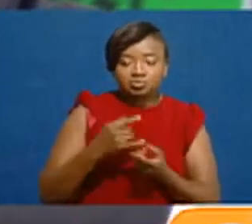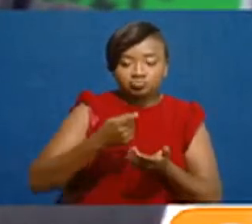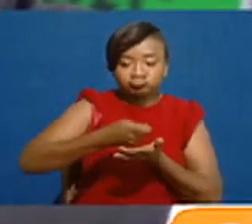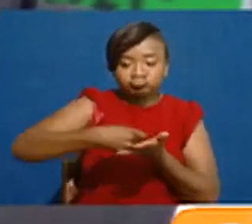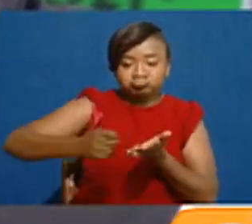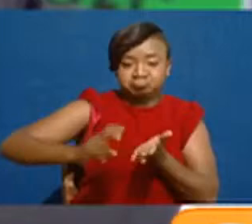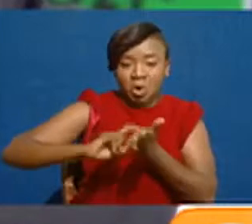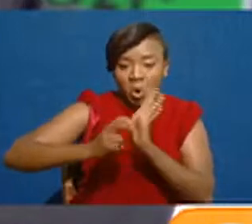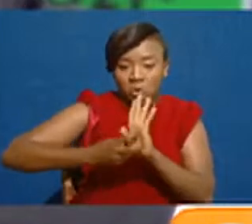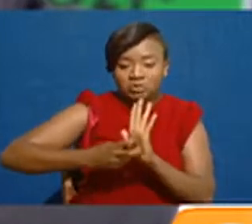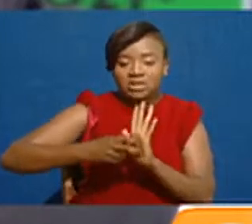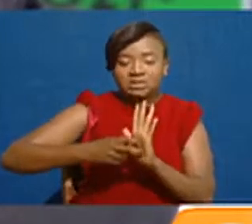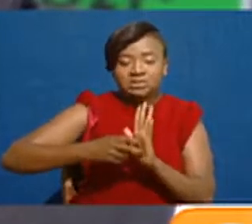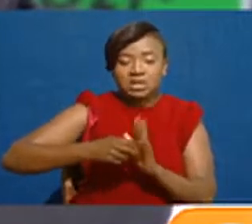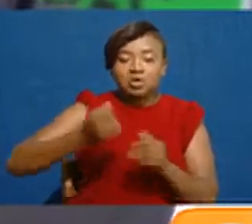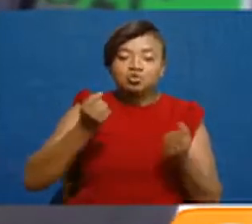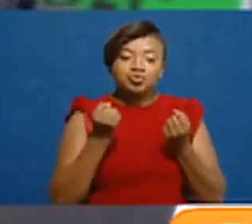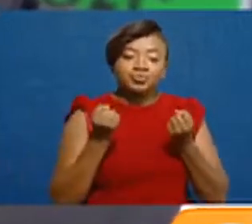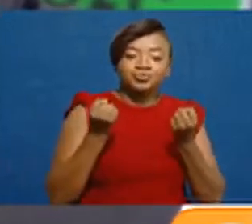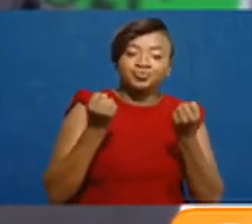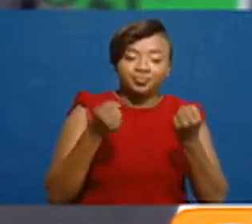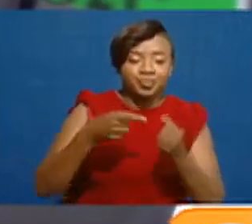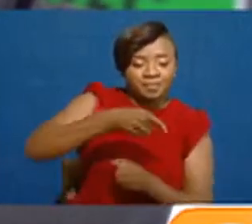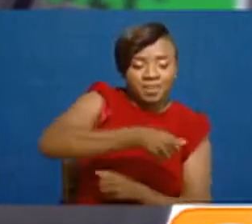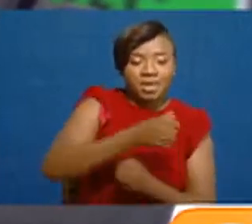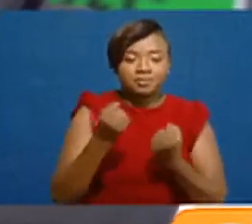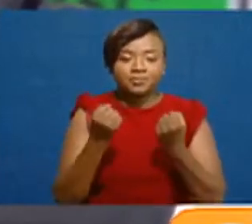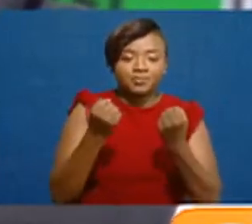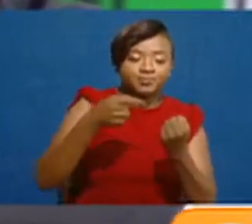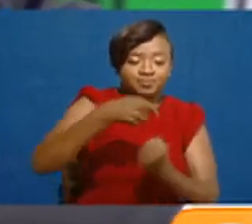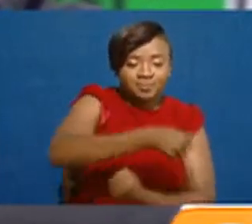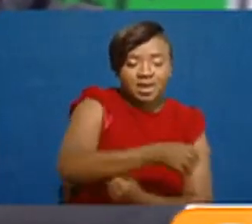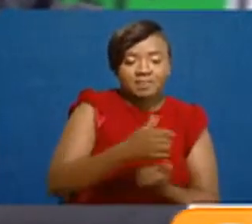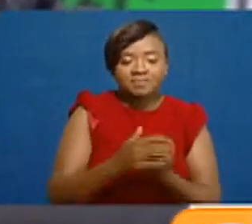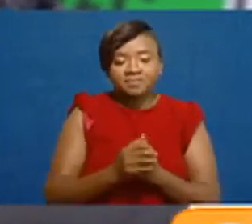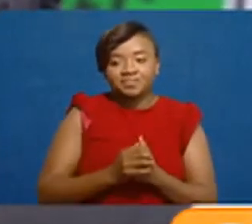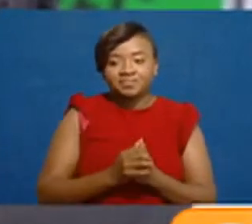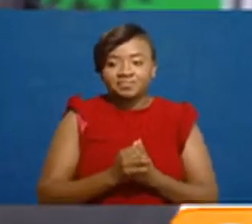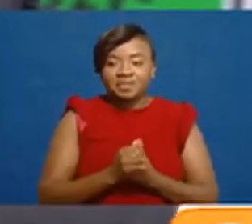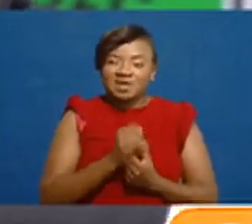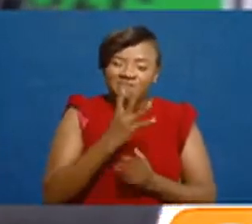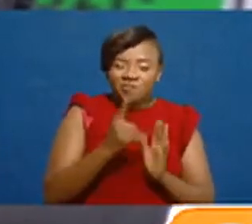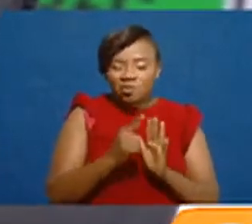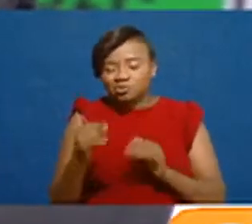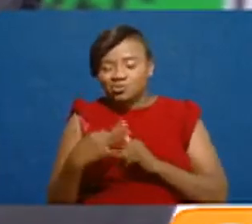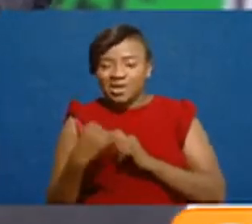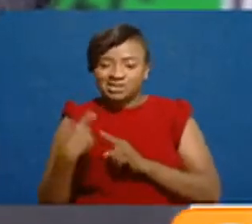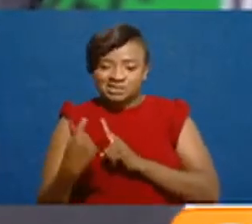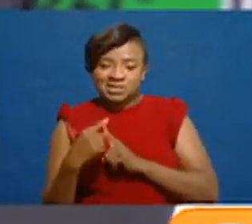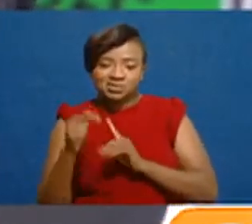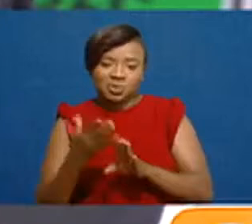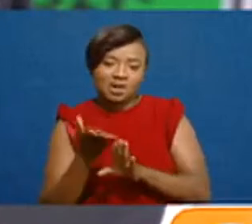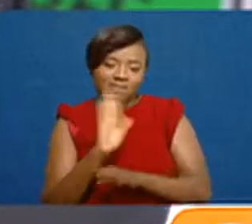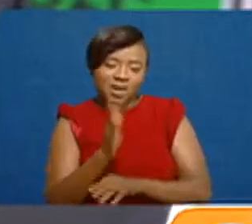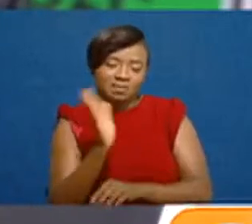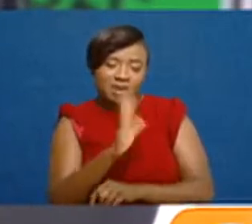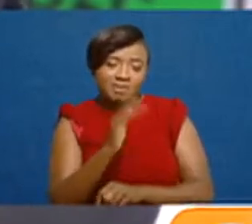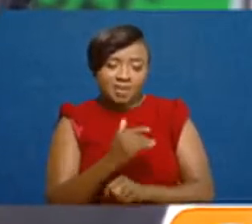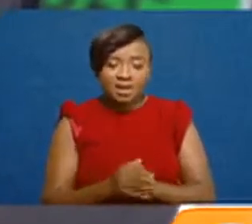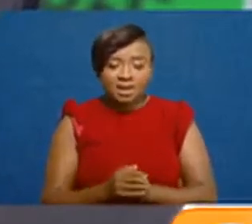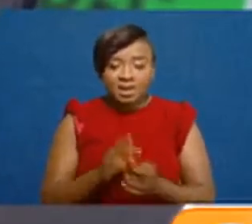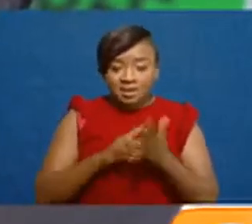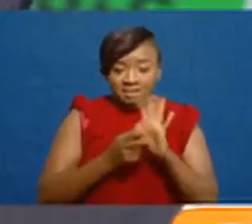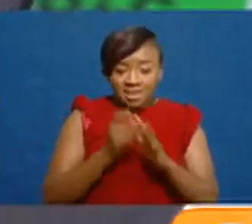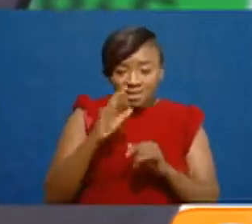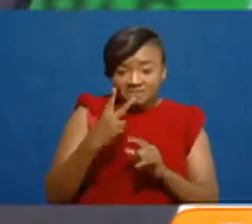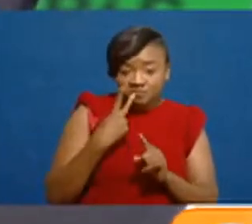contract of anything between 4 and 8 years, and then they pay based on the mileage they do. So assuming you do